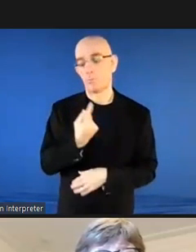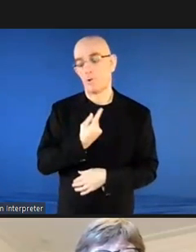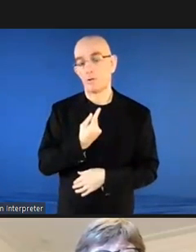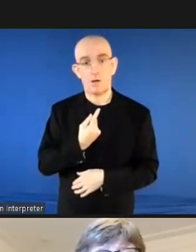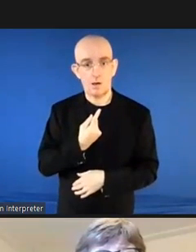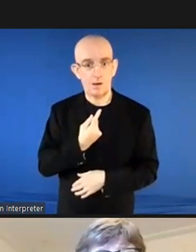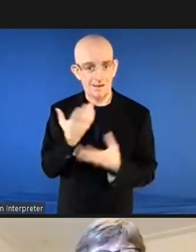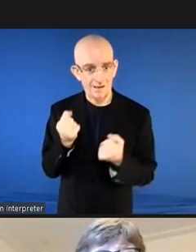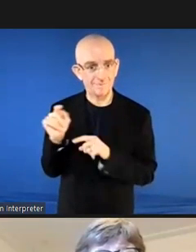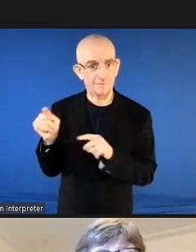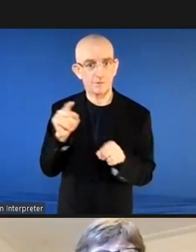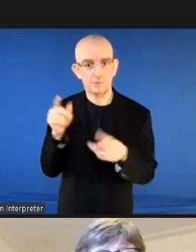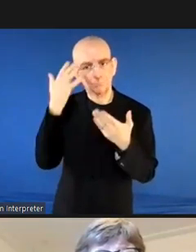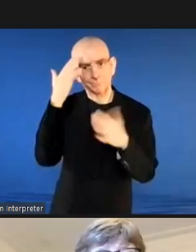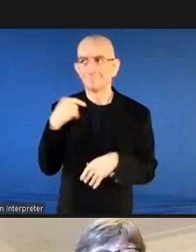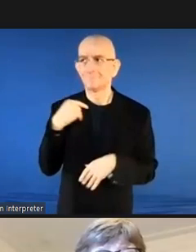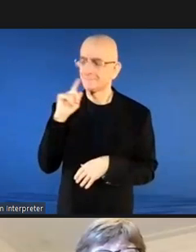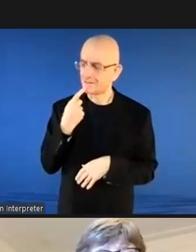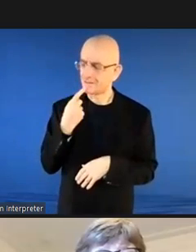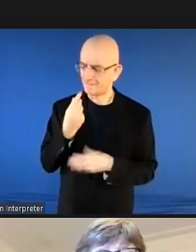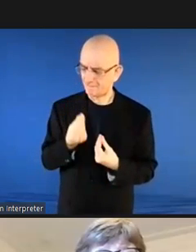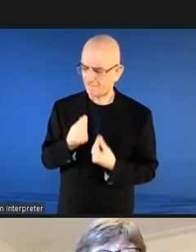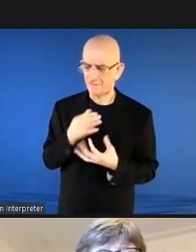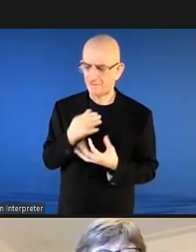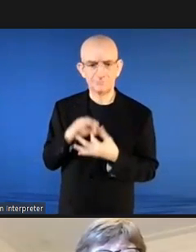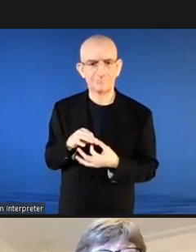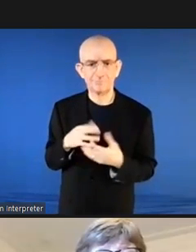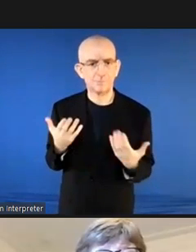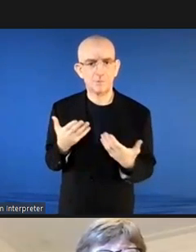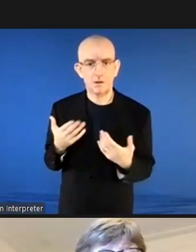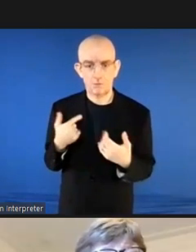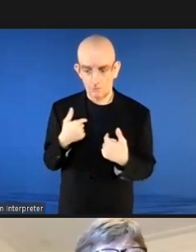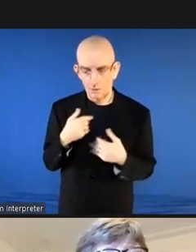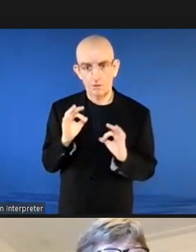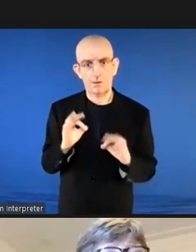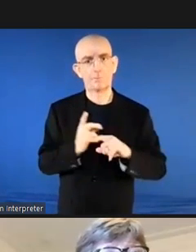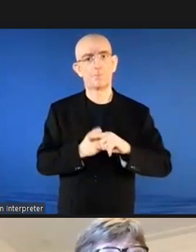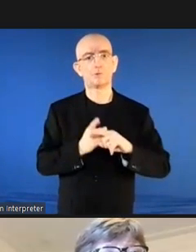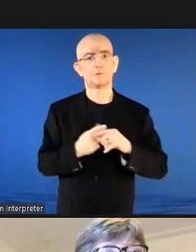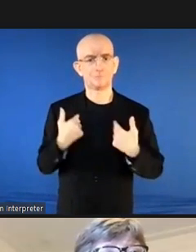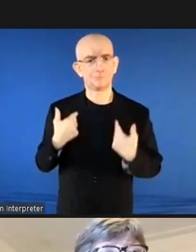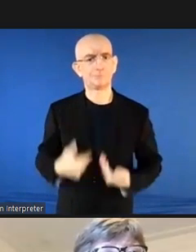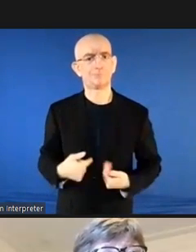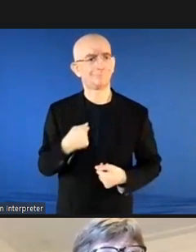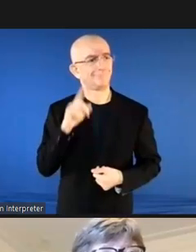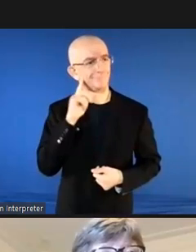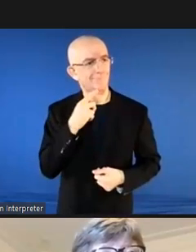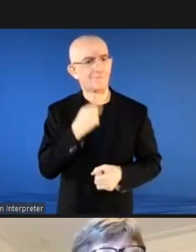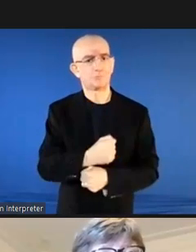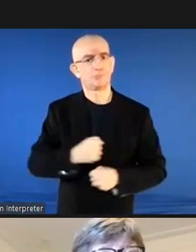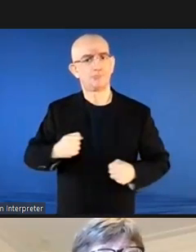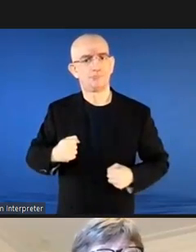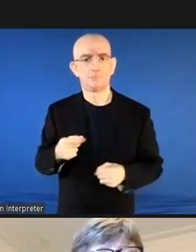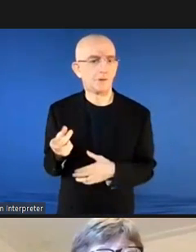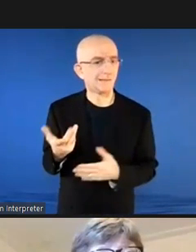positive identity about themselves. So it is very key that they meet other deaf